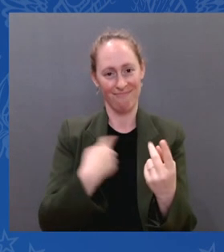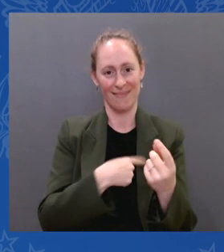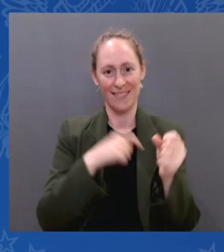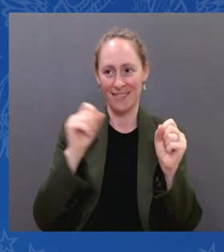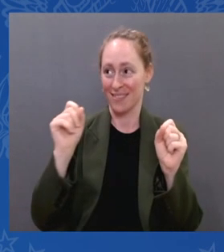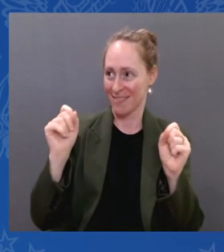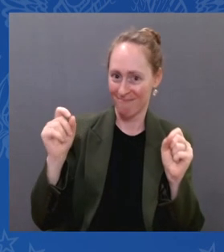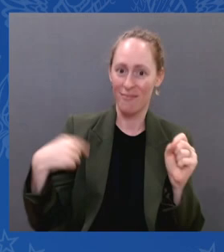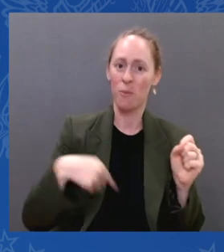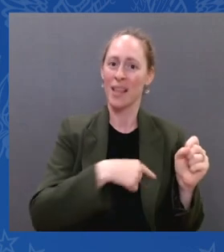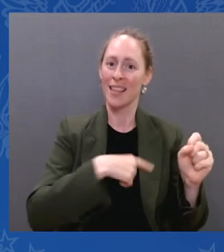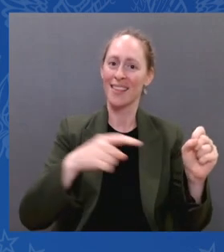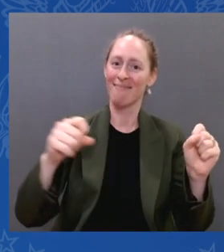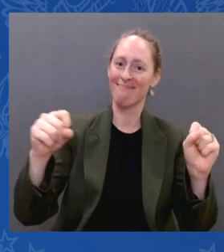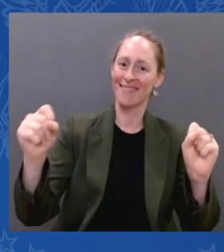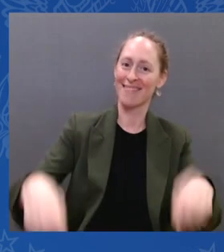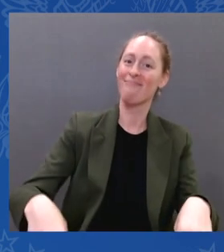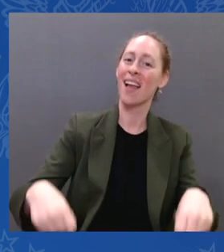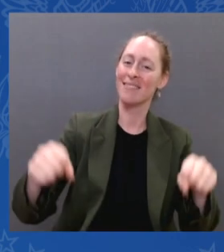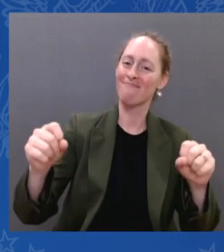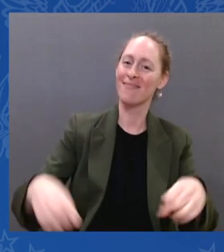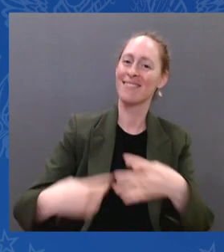this miraculous telescope.